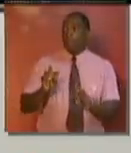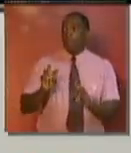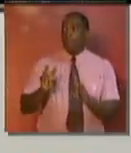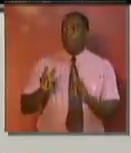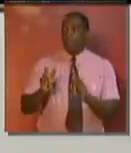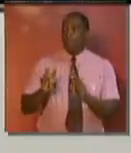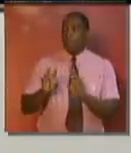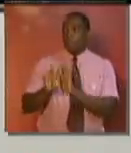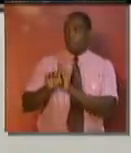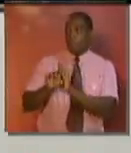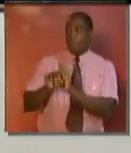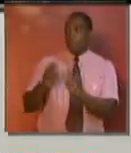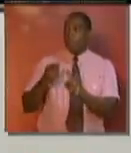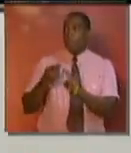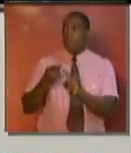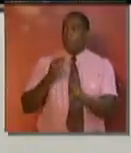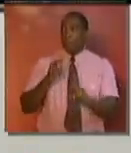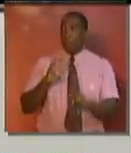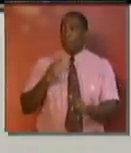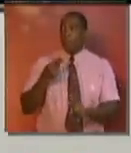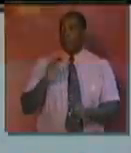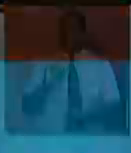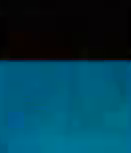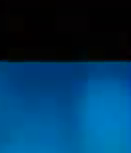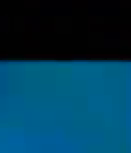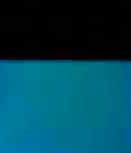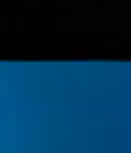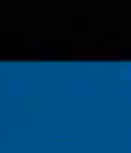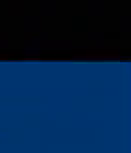safe and wear your mask.